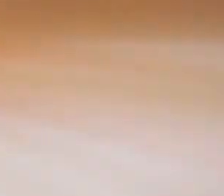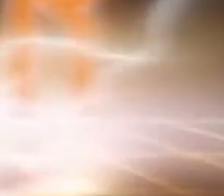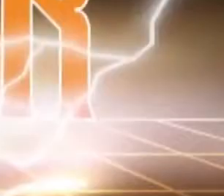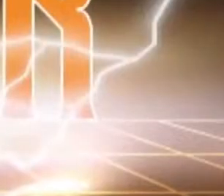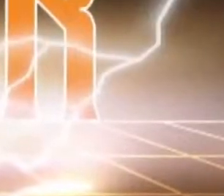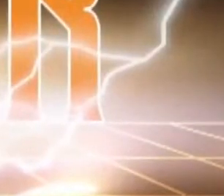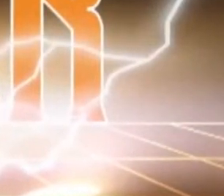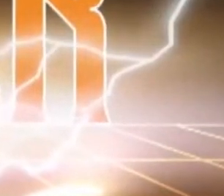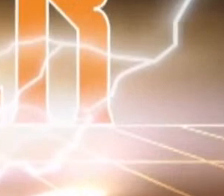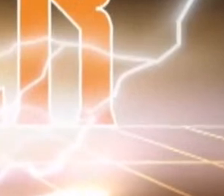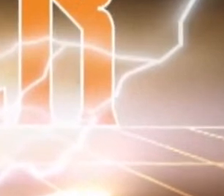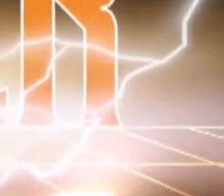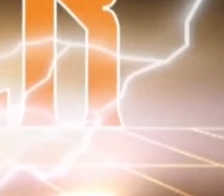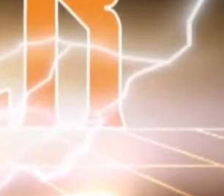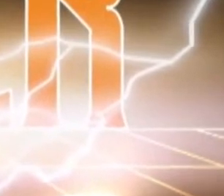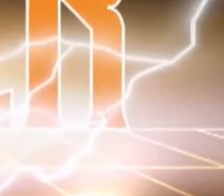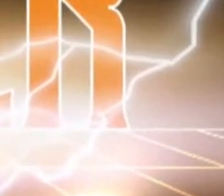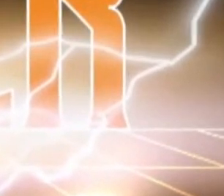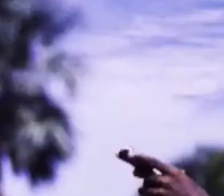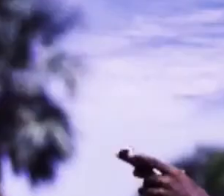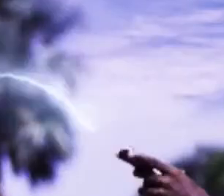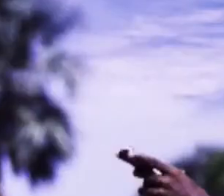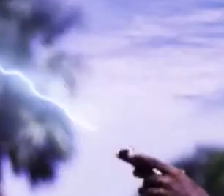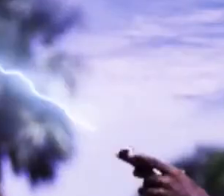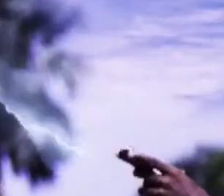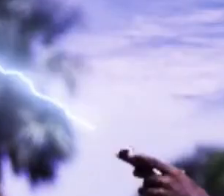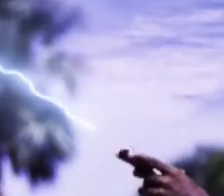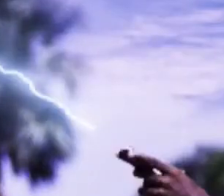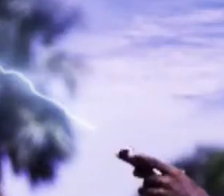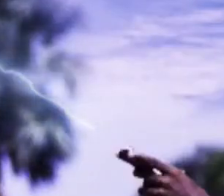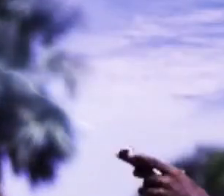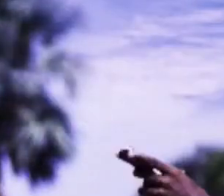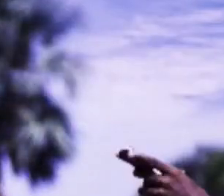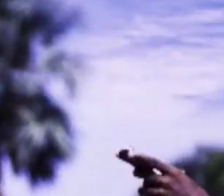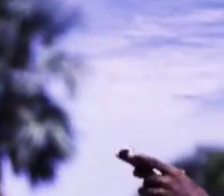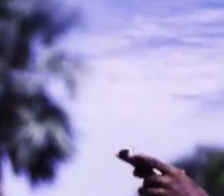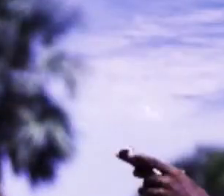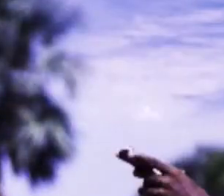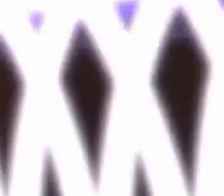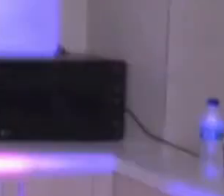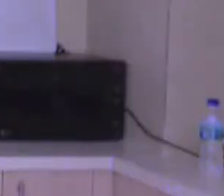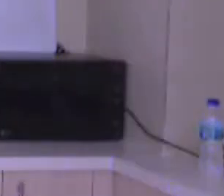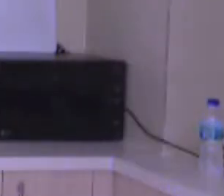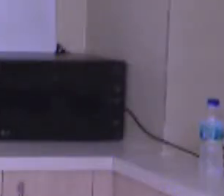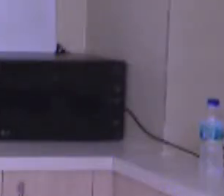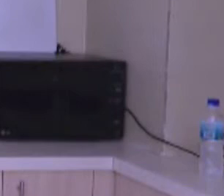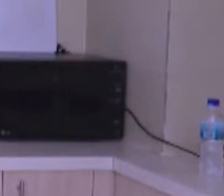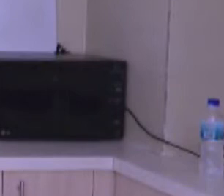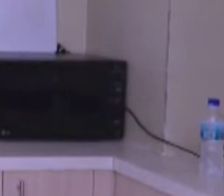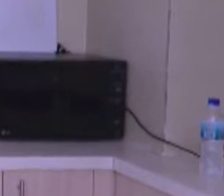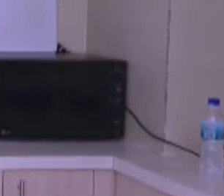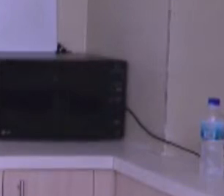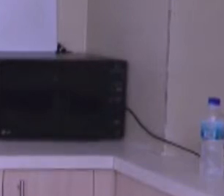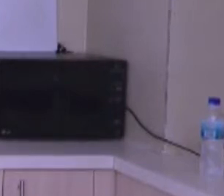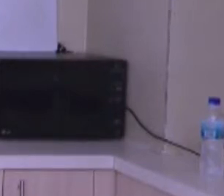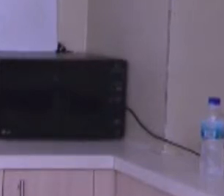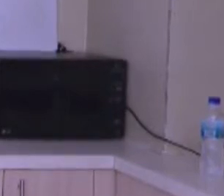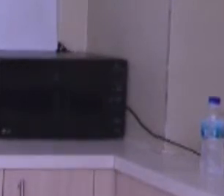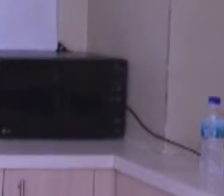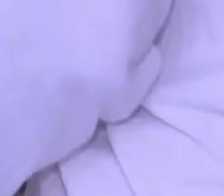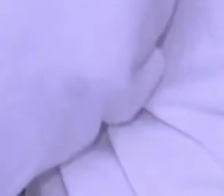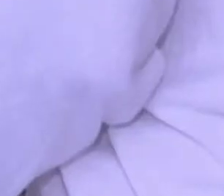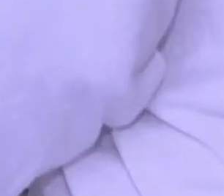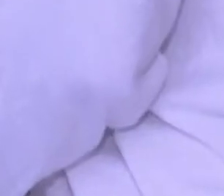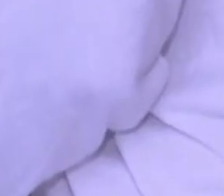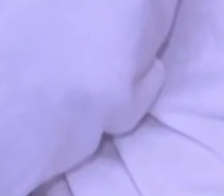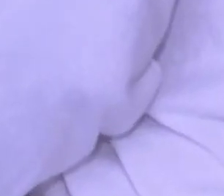I am the light goddess. Everything I touch turns into light. I am the light at the end of the tunnel,